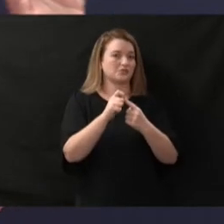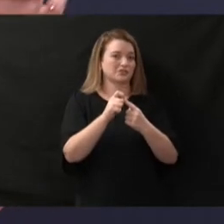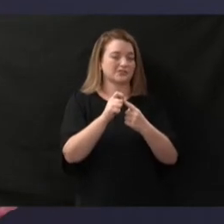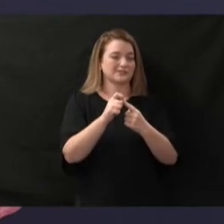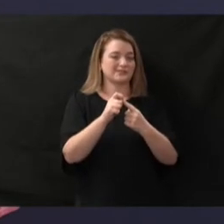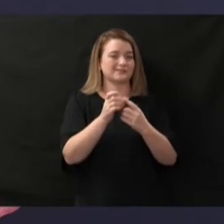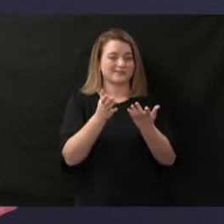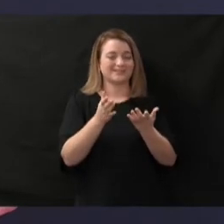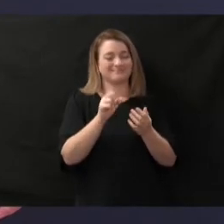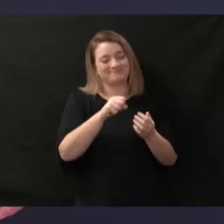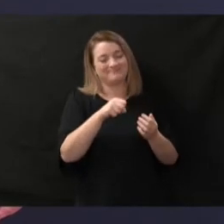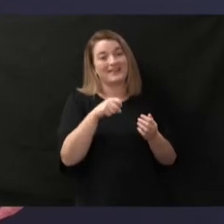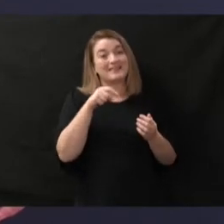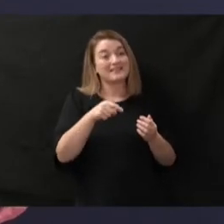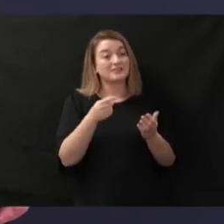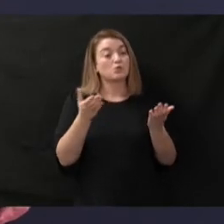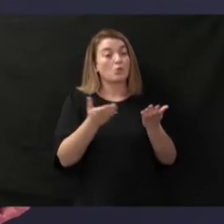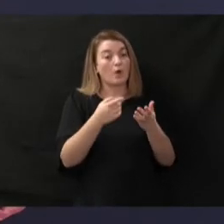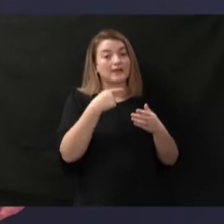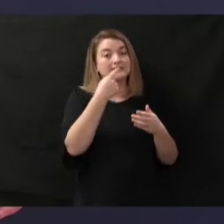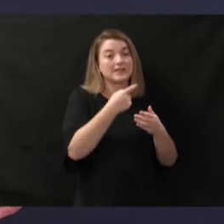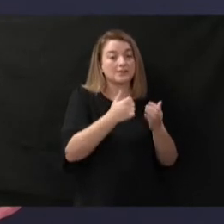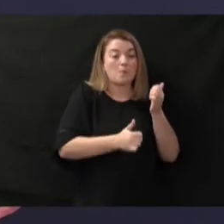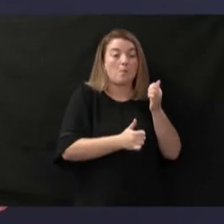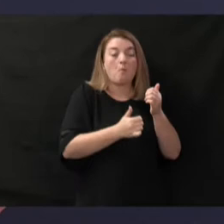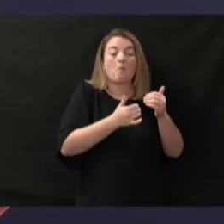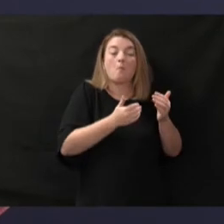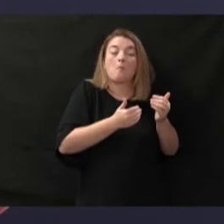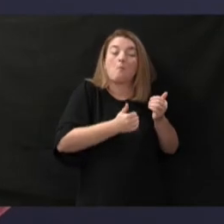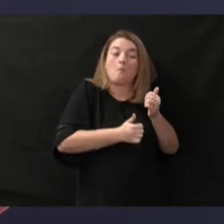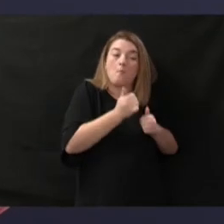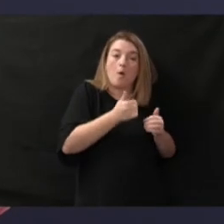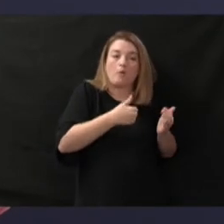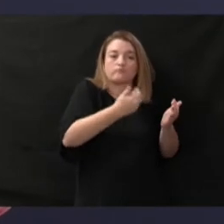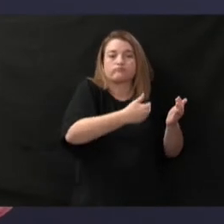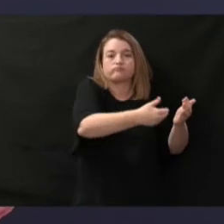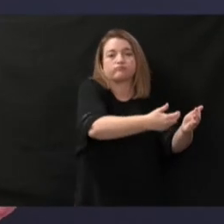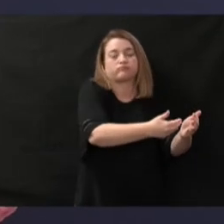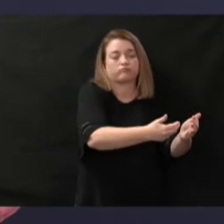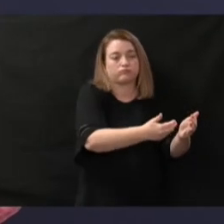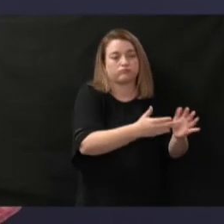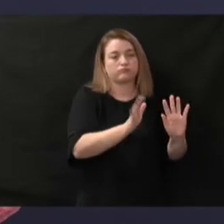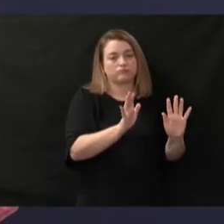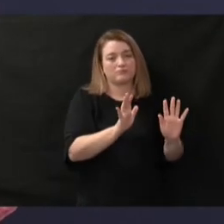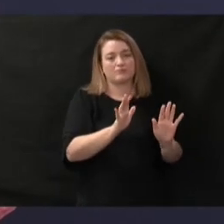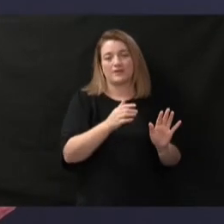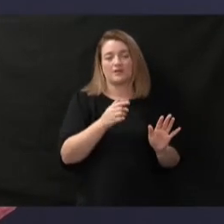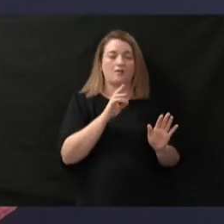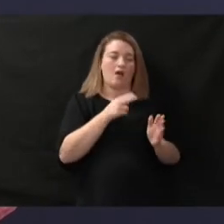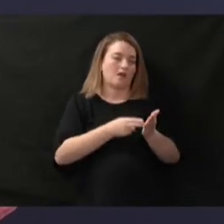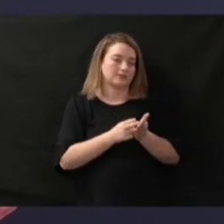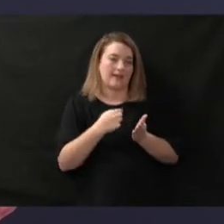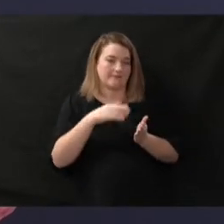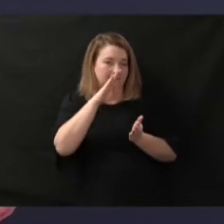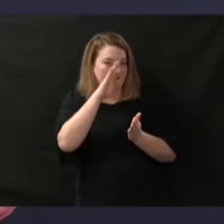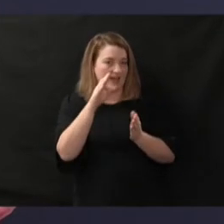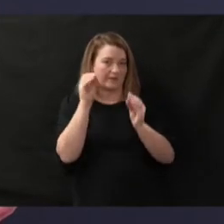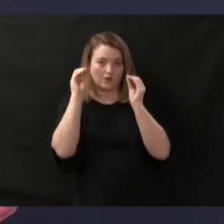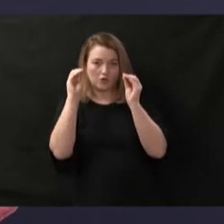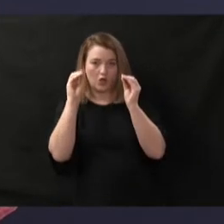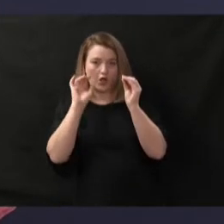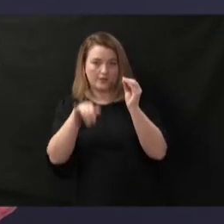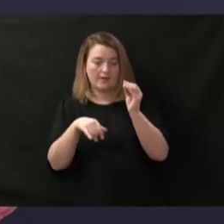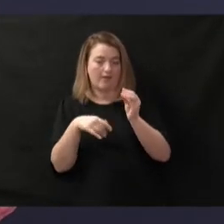You say, this is what it says most of the time. I'm going to be honest with you. I've never taught that. Okay. They just figure it out when they get